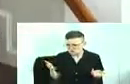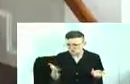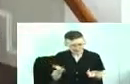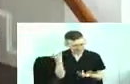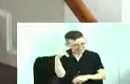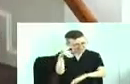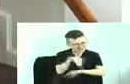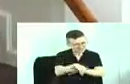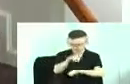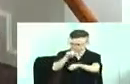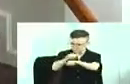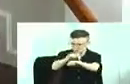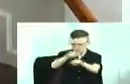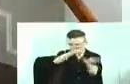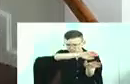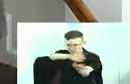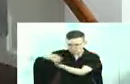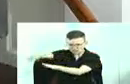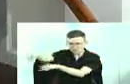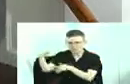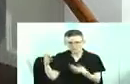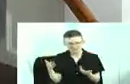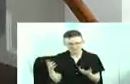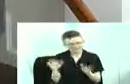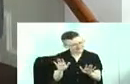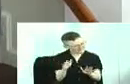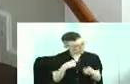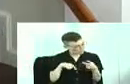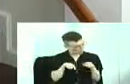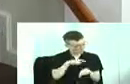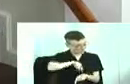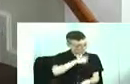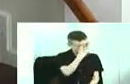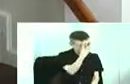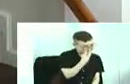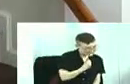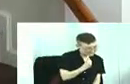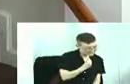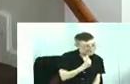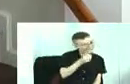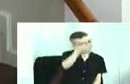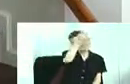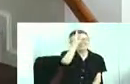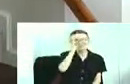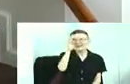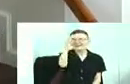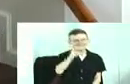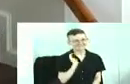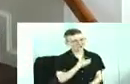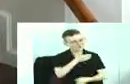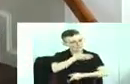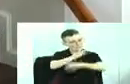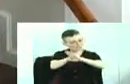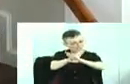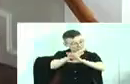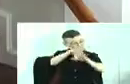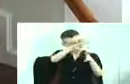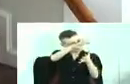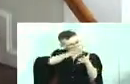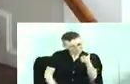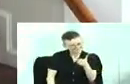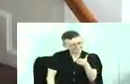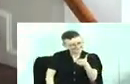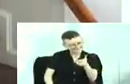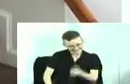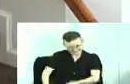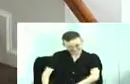been rolled away. Even as we are sleeping, God is at work, moving away those hindrances and those roadblocks